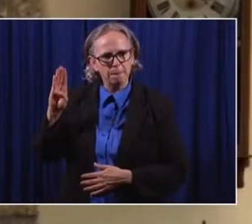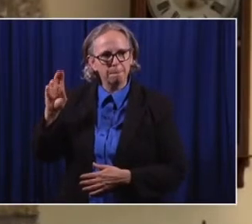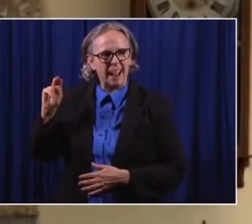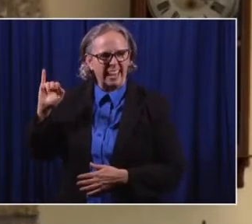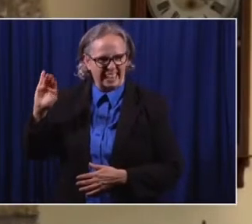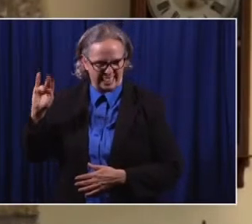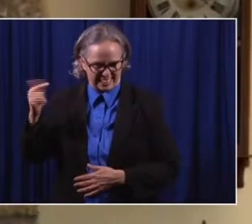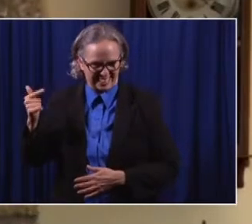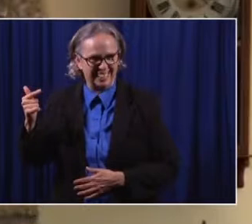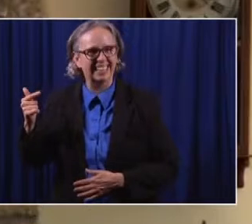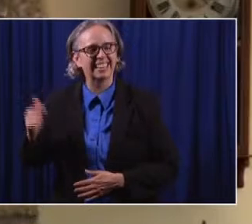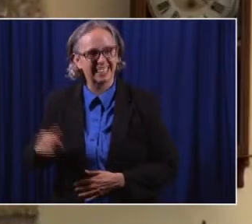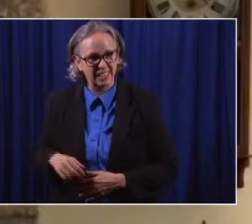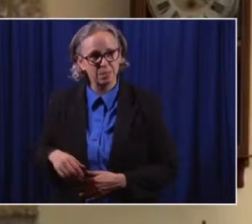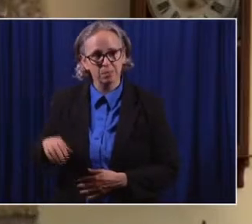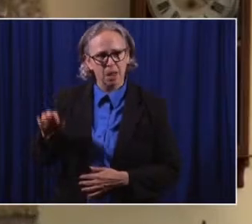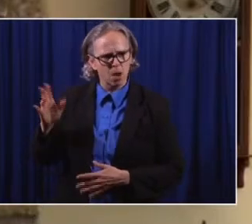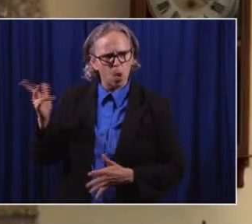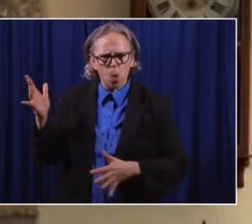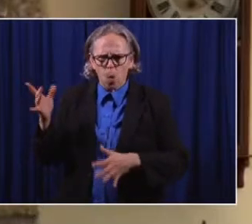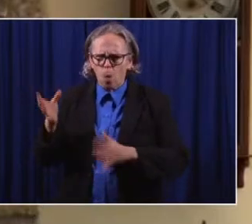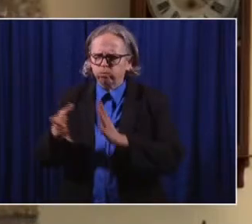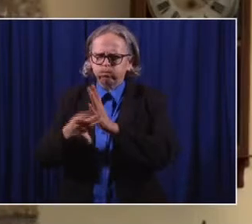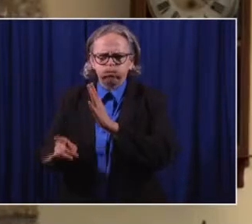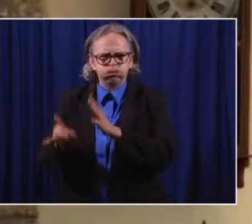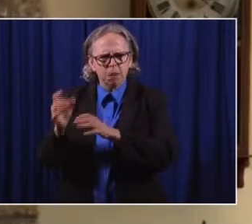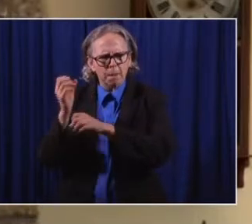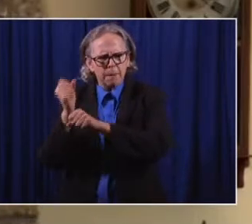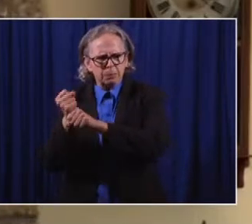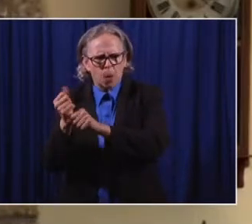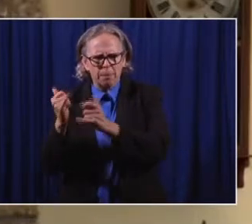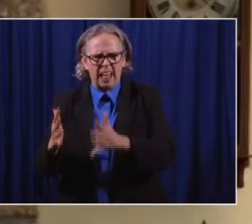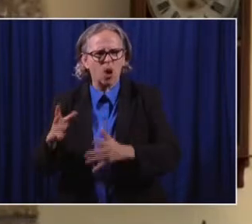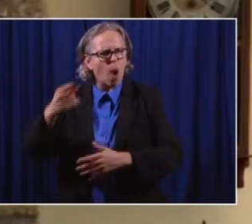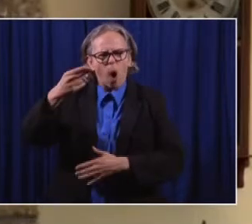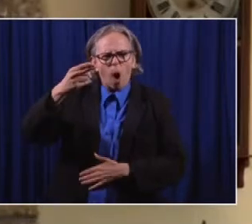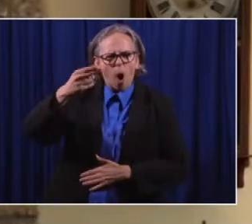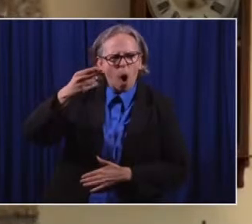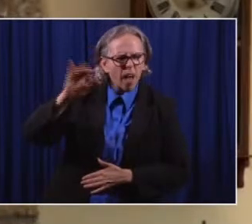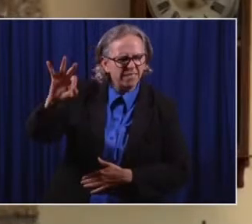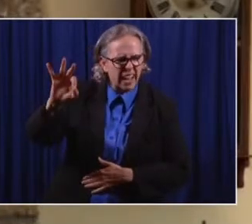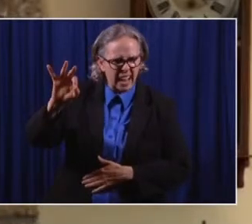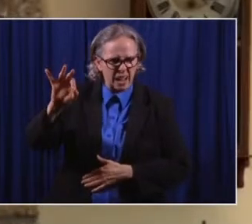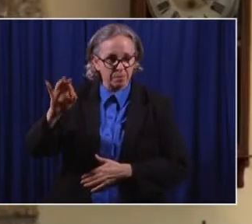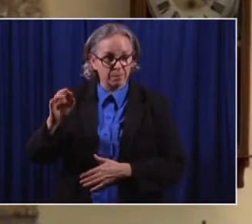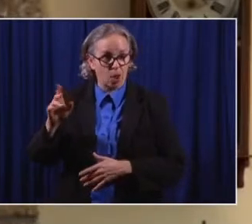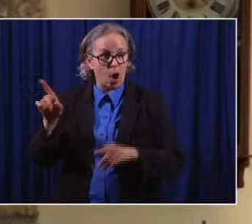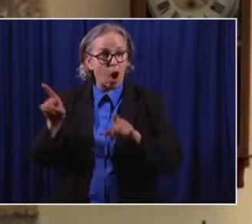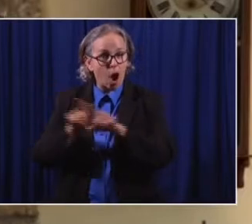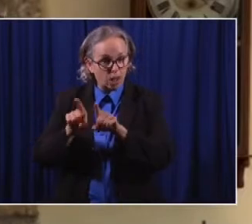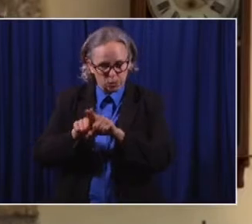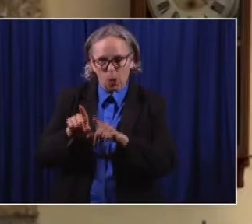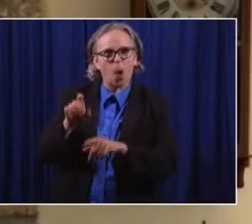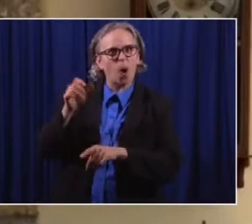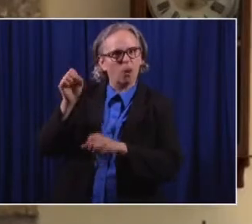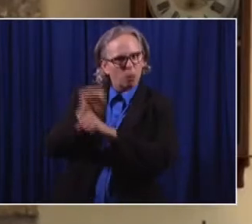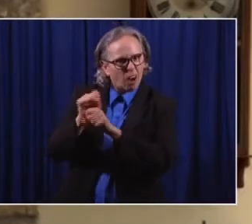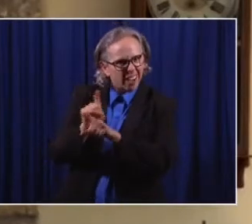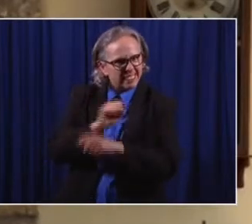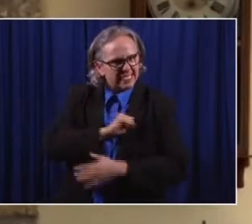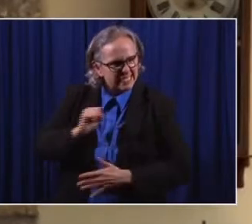of Famer, great guy, and he also served in the United States Senate. And he was in the United States Senate. He and